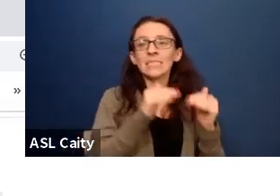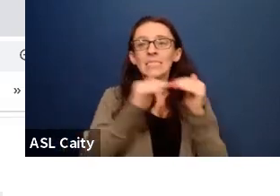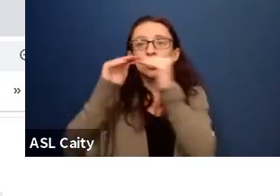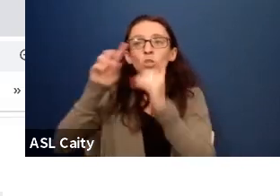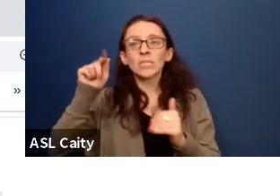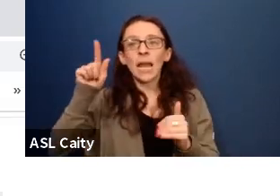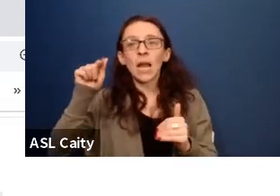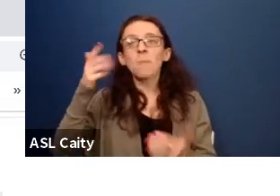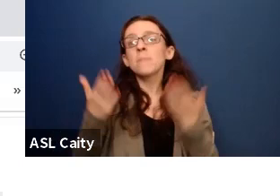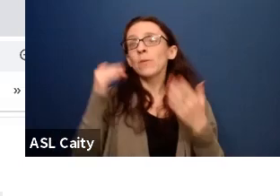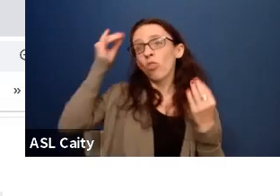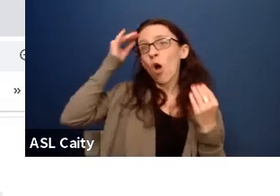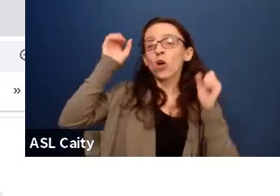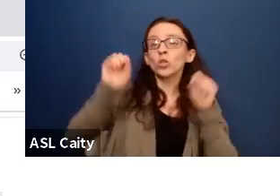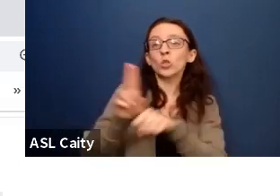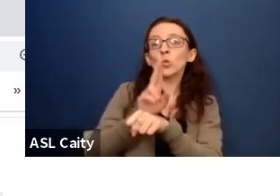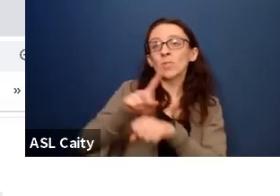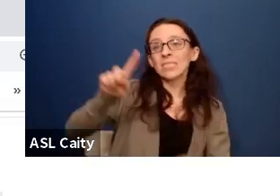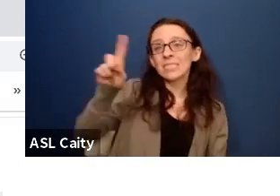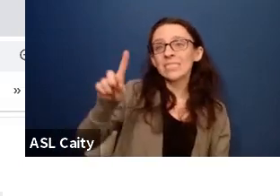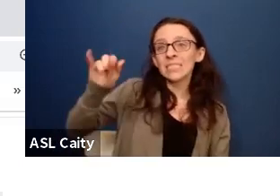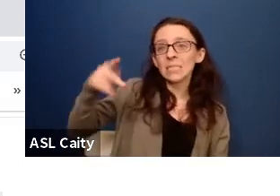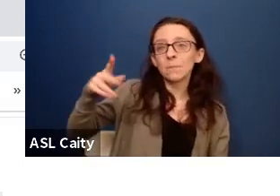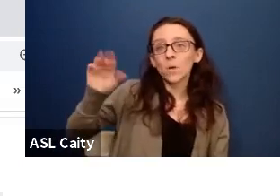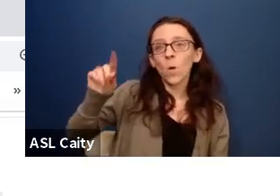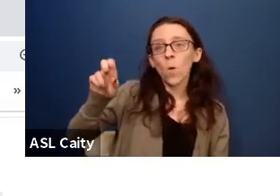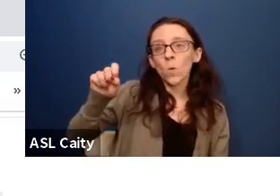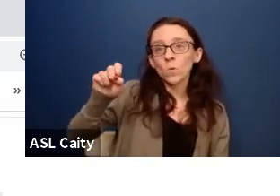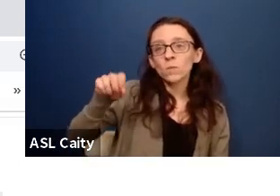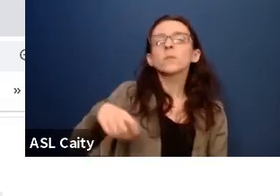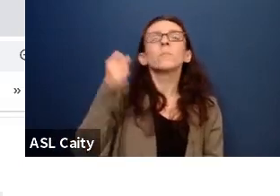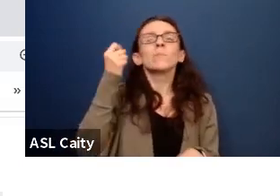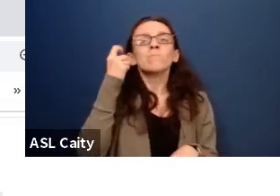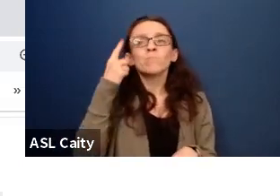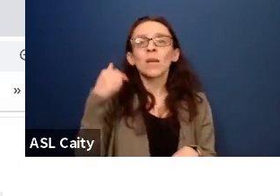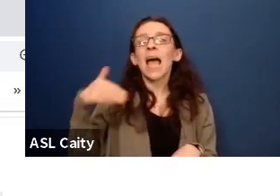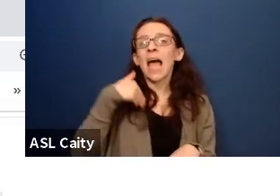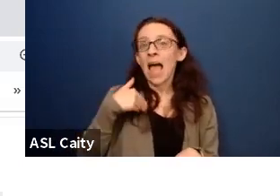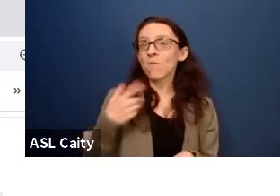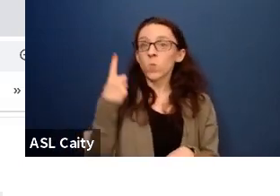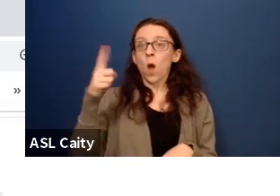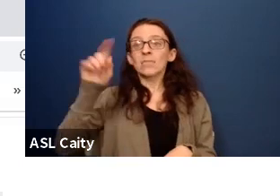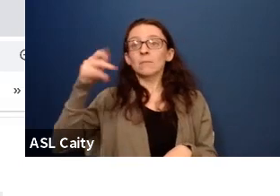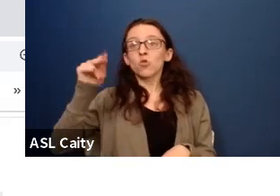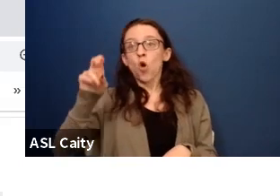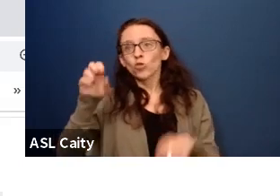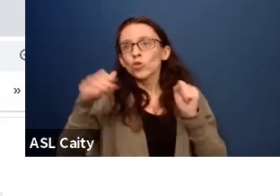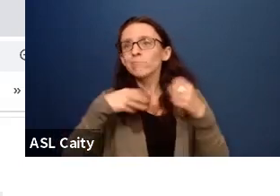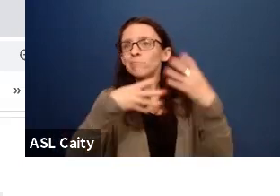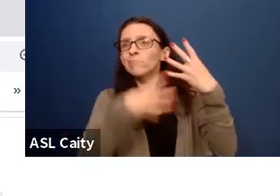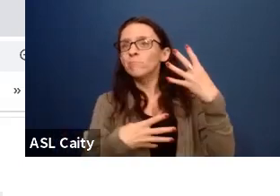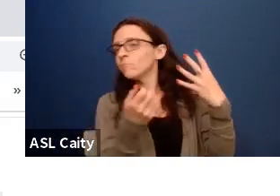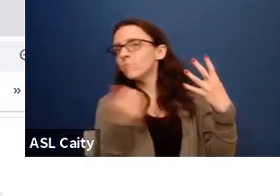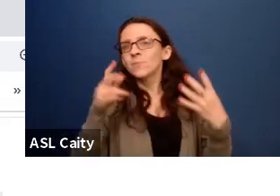codes. But because there are multiple tiers within a zip code, could